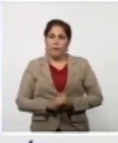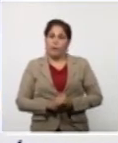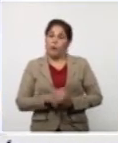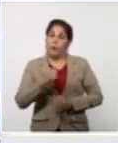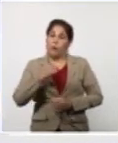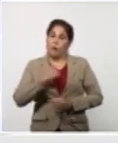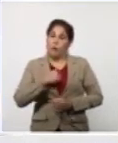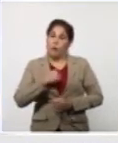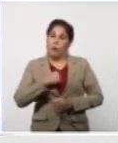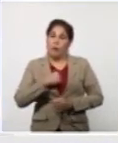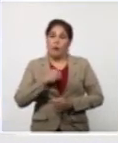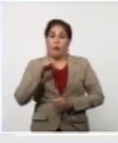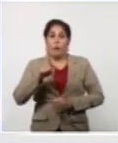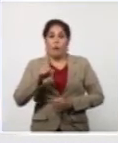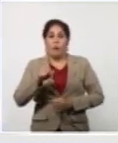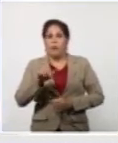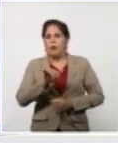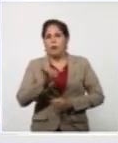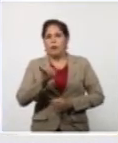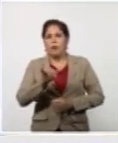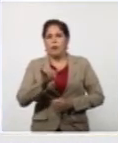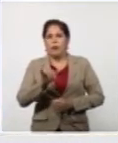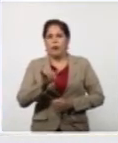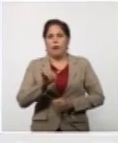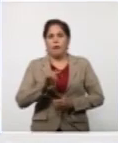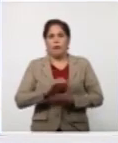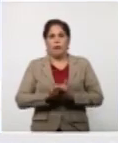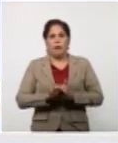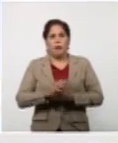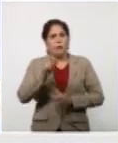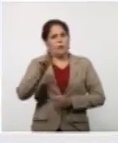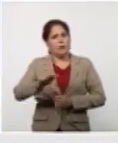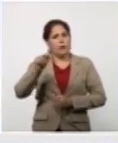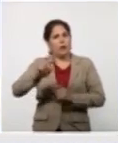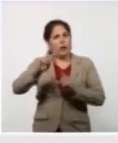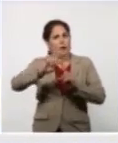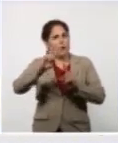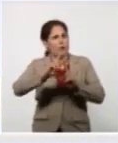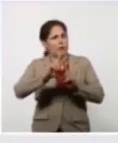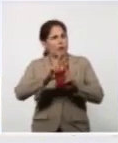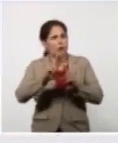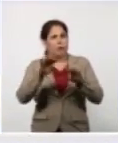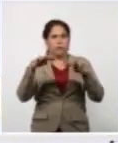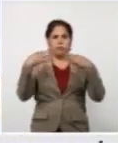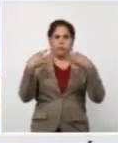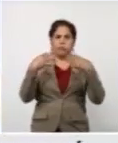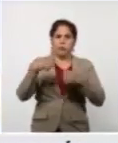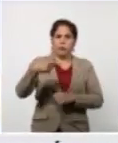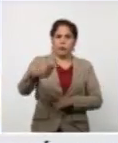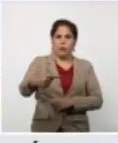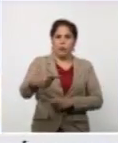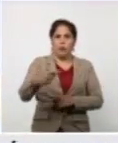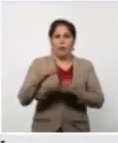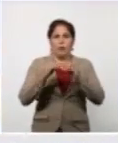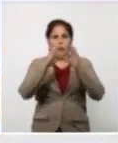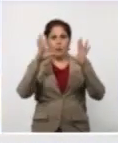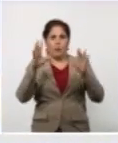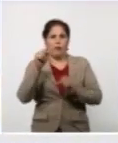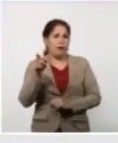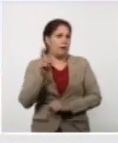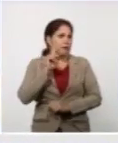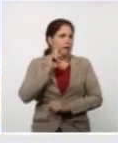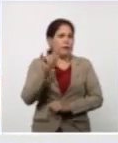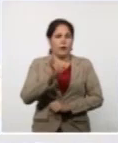broadcast. And good morning to all those who tune in every morning.